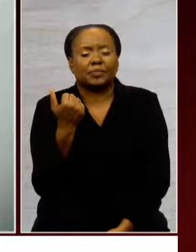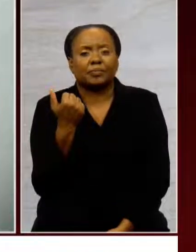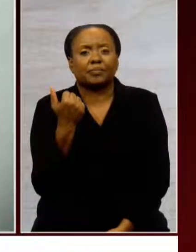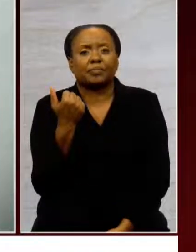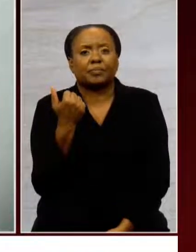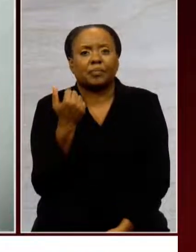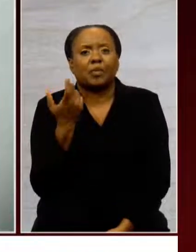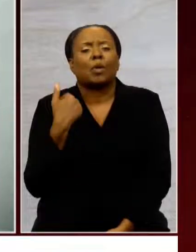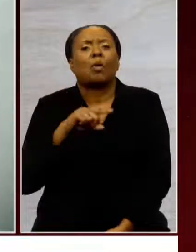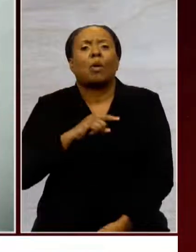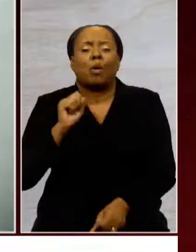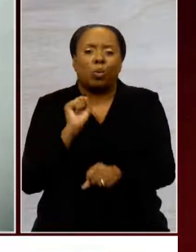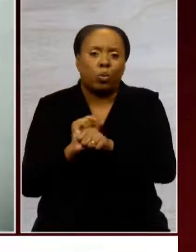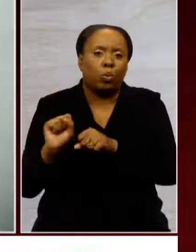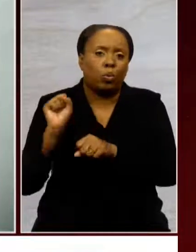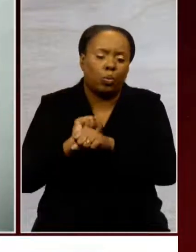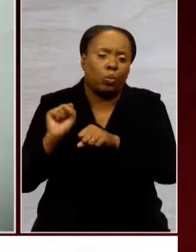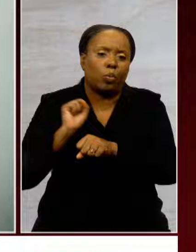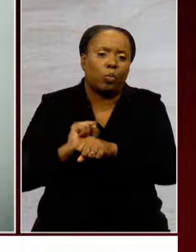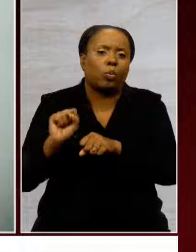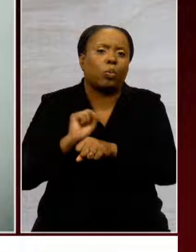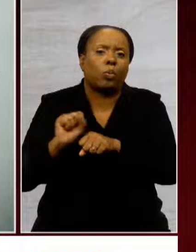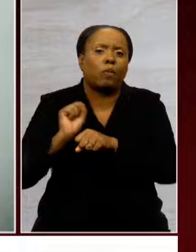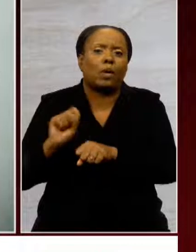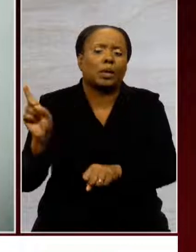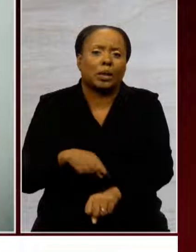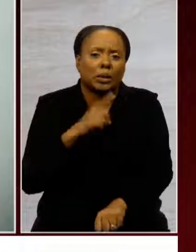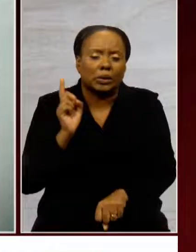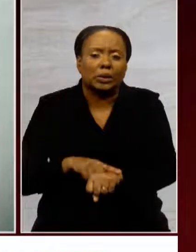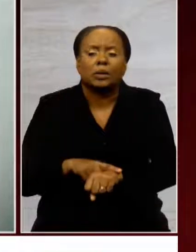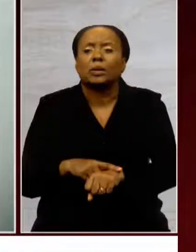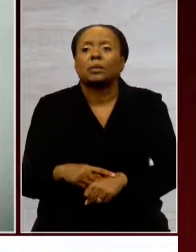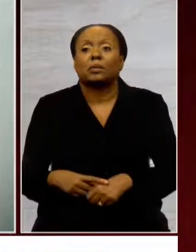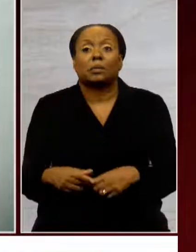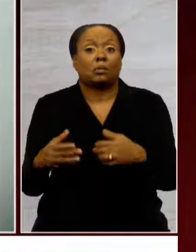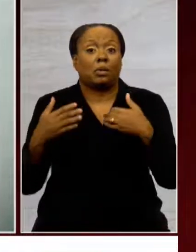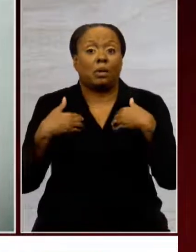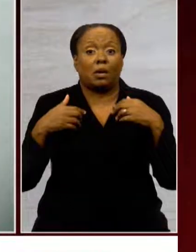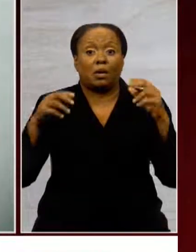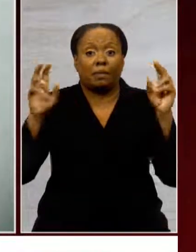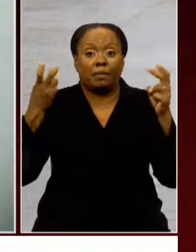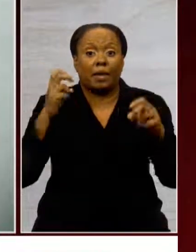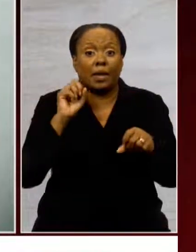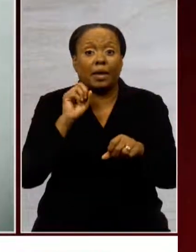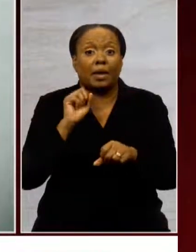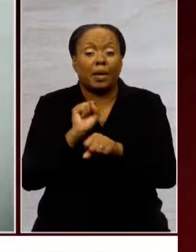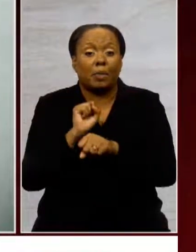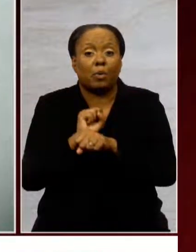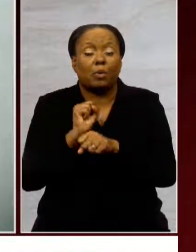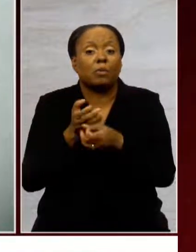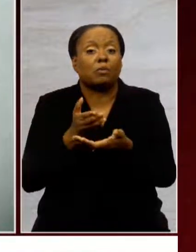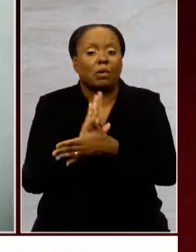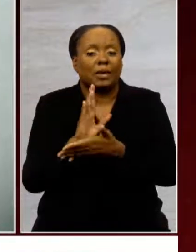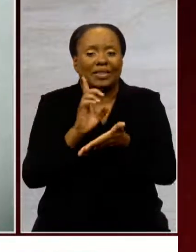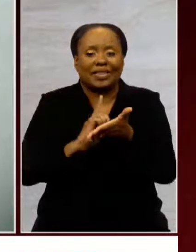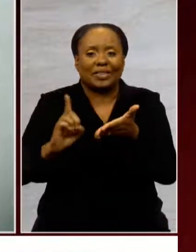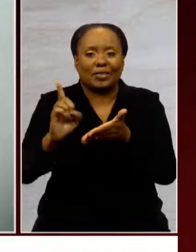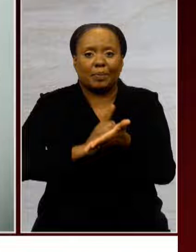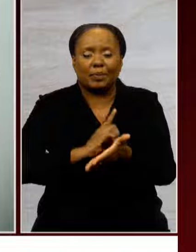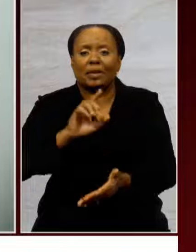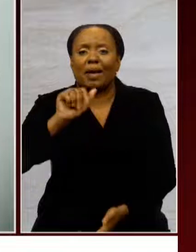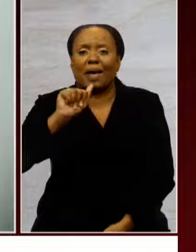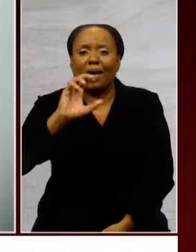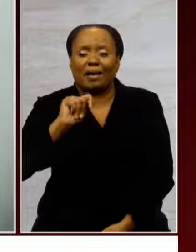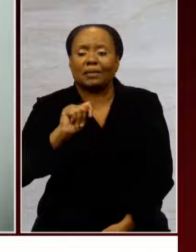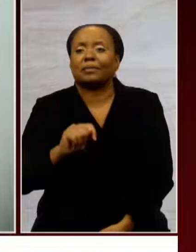we've been doing work in this area. We've got the Employment Rights Discrimination Act that was brought out. We have legislation